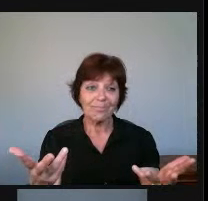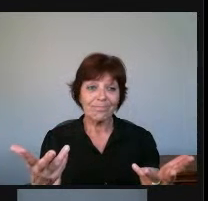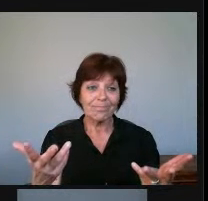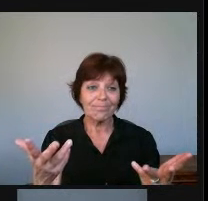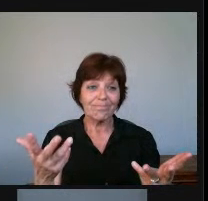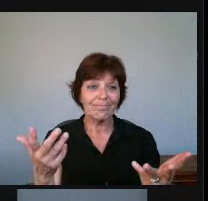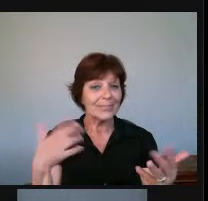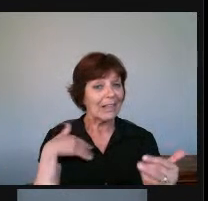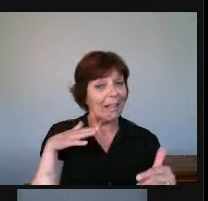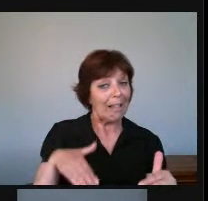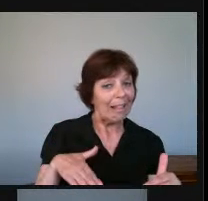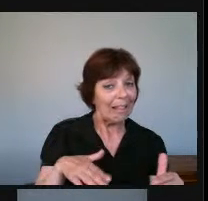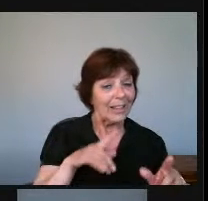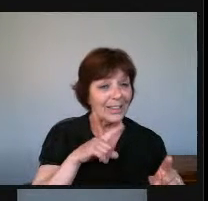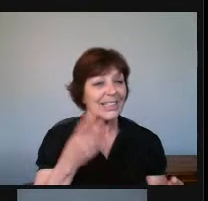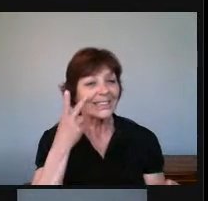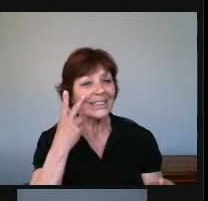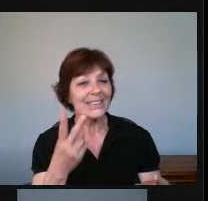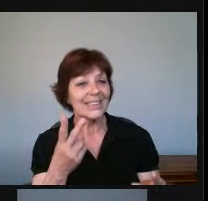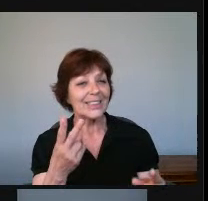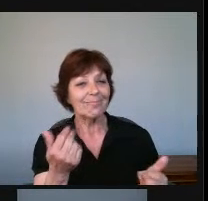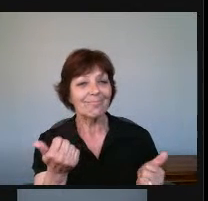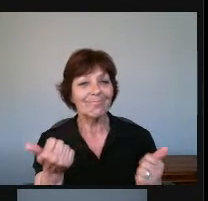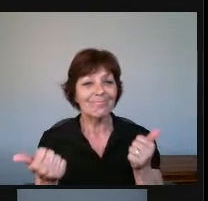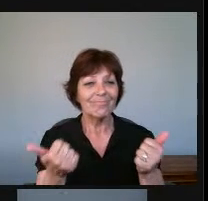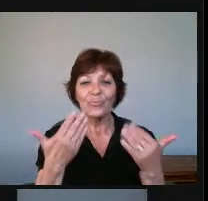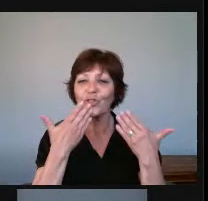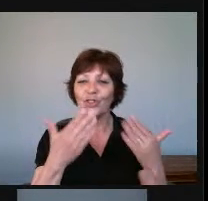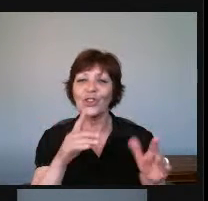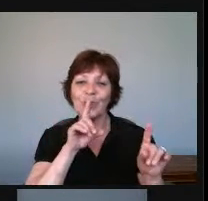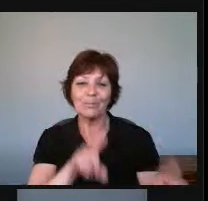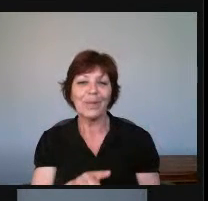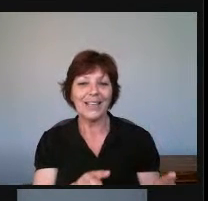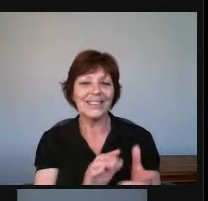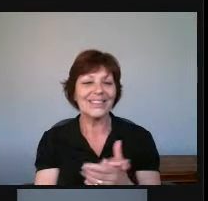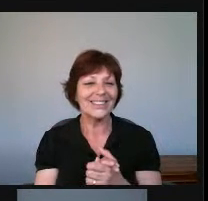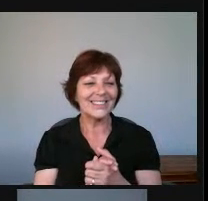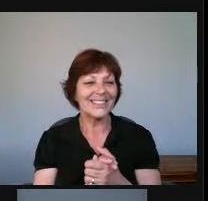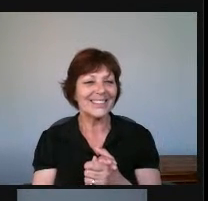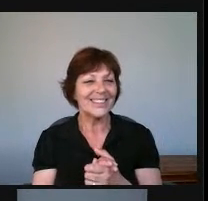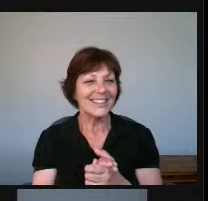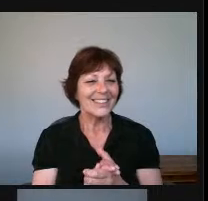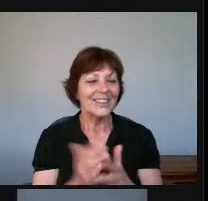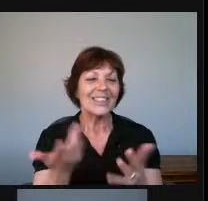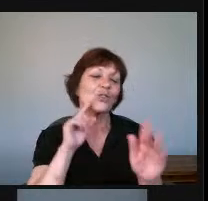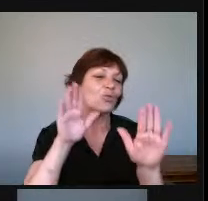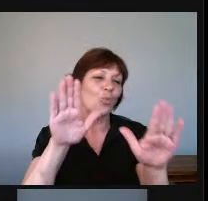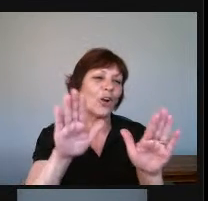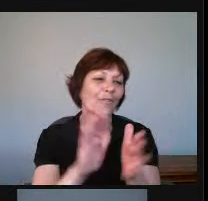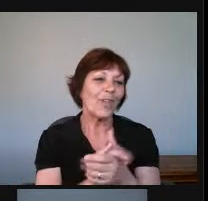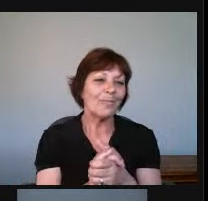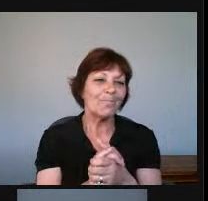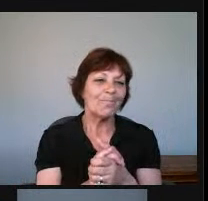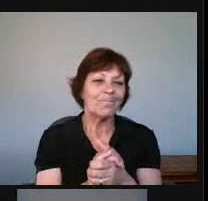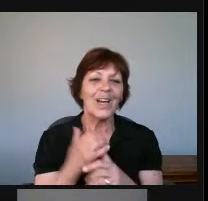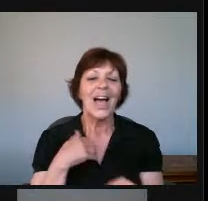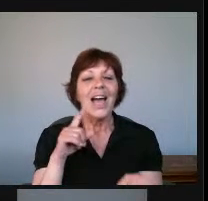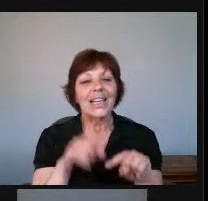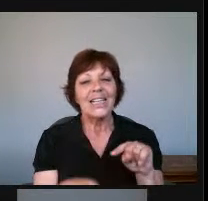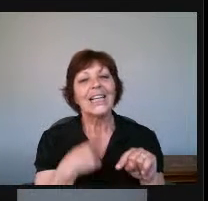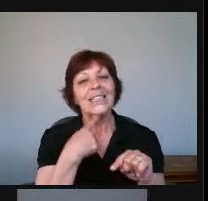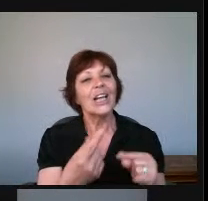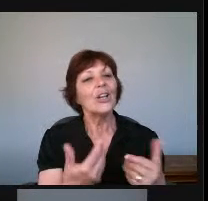not been mentioned? I see everybody's lots of good responses on Dr. Naughton, so that's wonderful. I cannot tell you